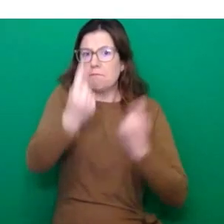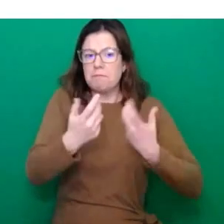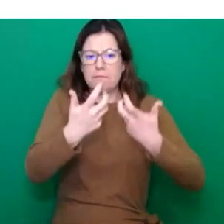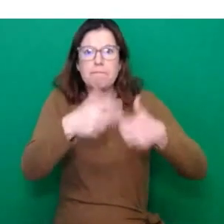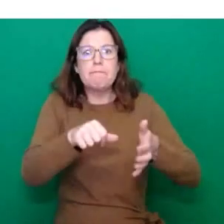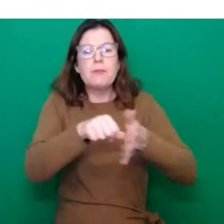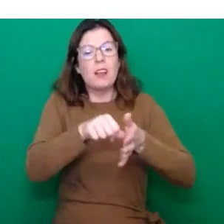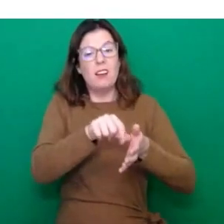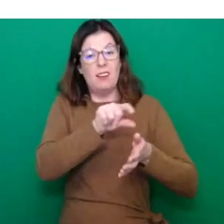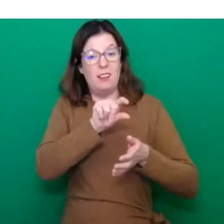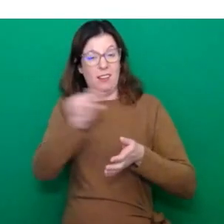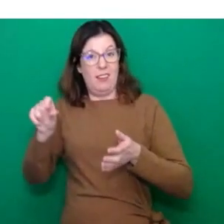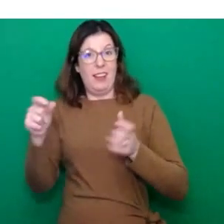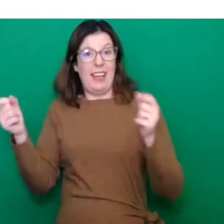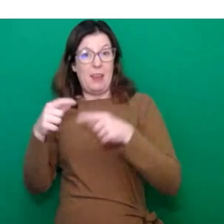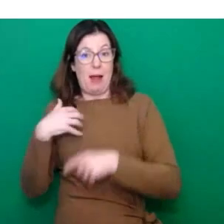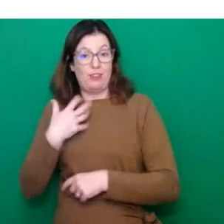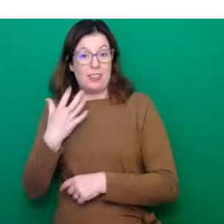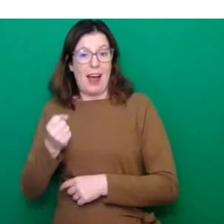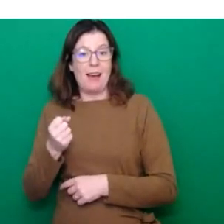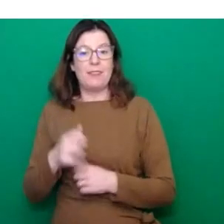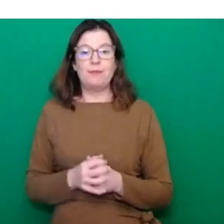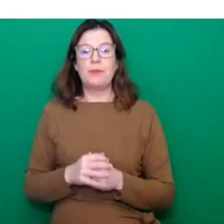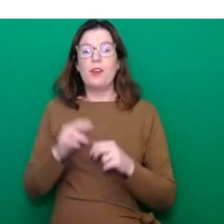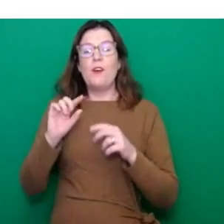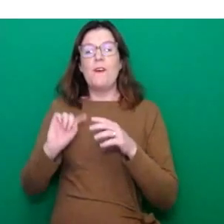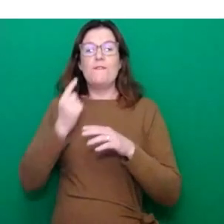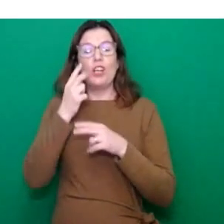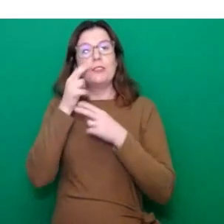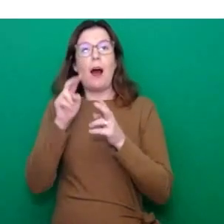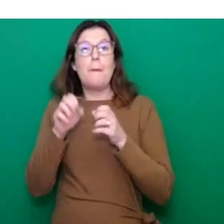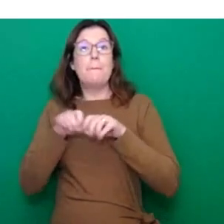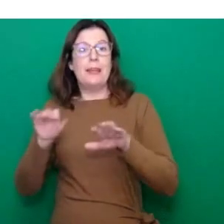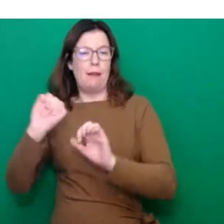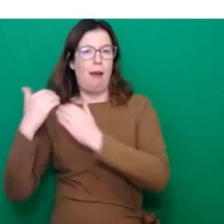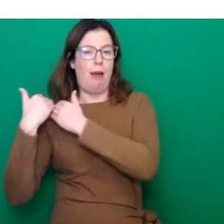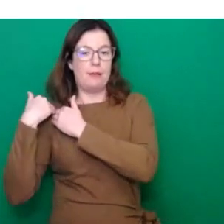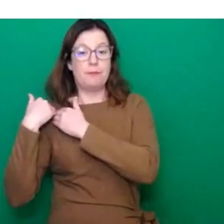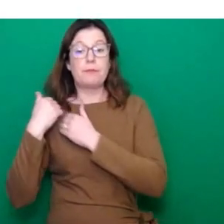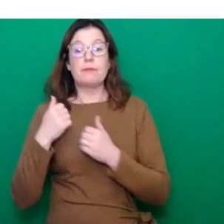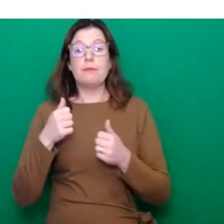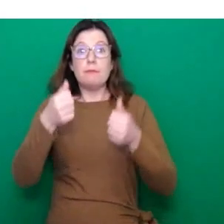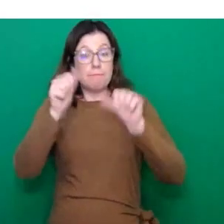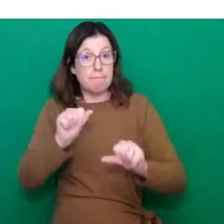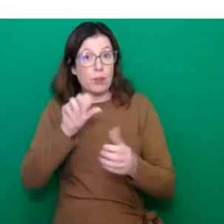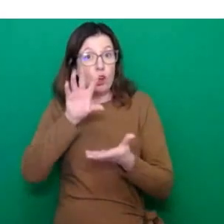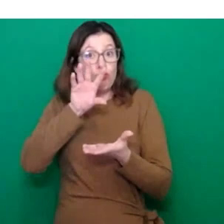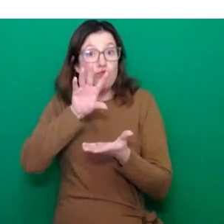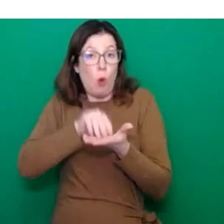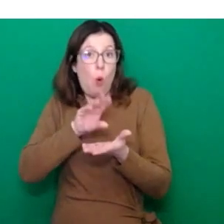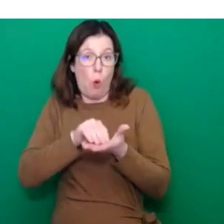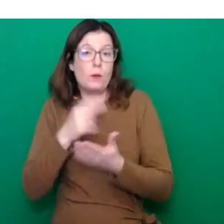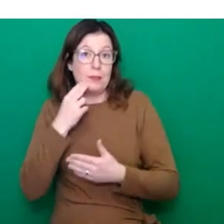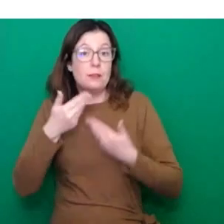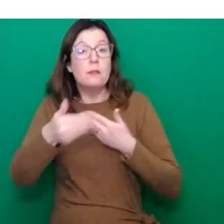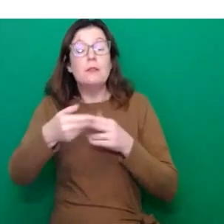to contact, First Sight Media, who are organising the session for us. The session is recorded, so do post anonymously on Slido